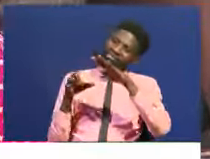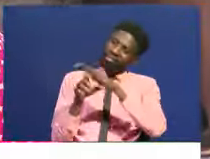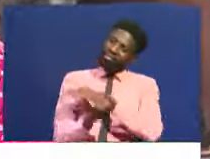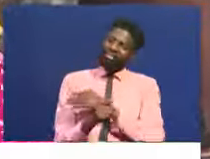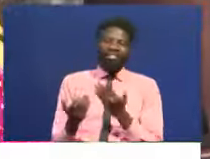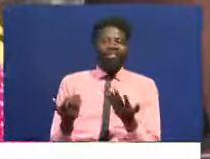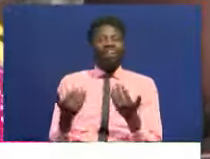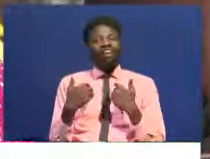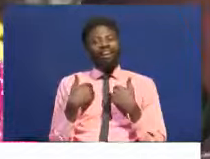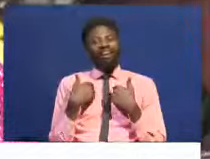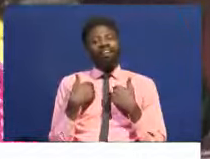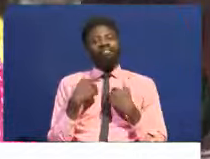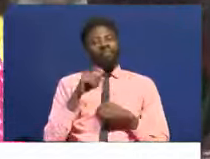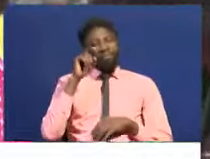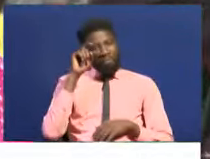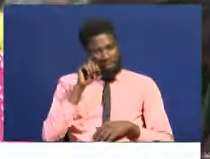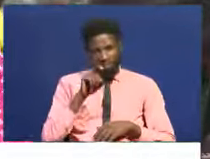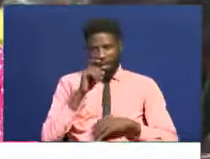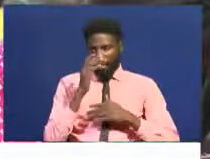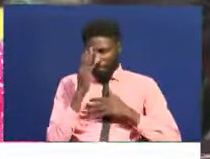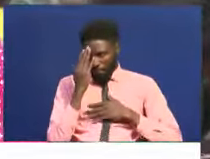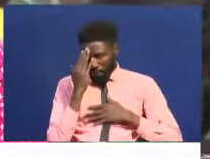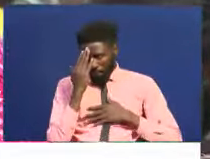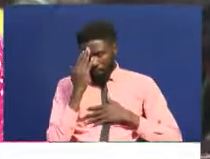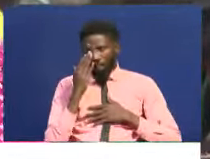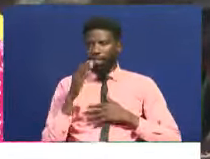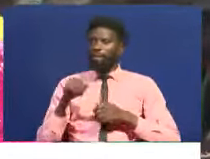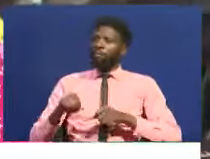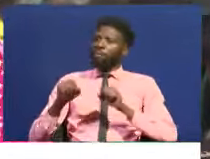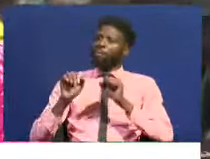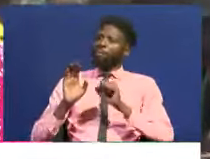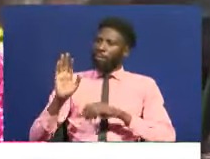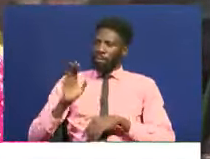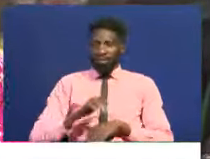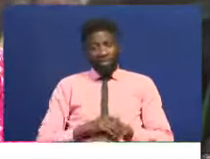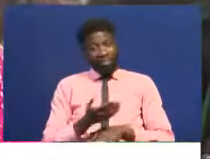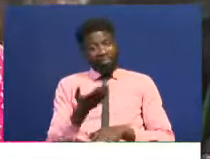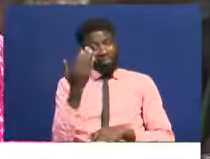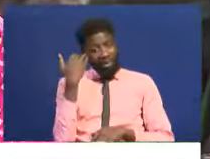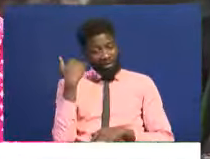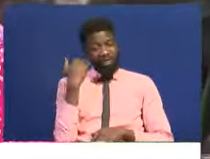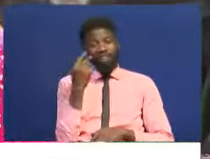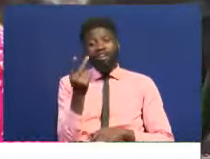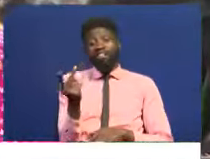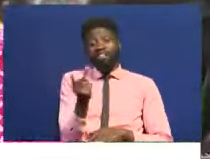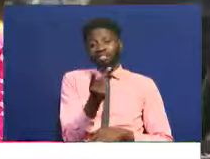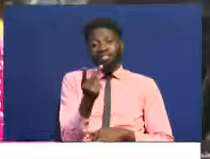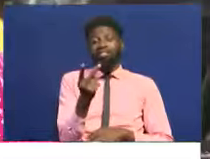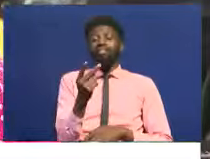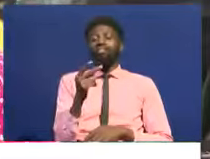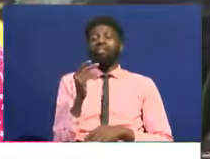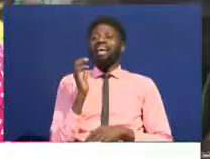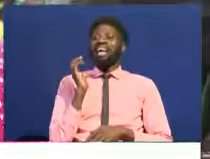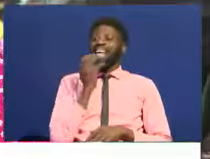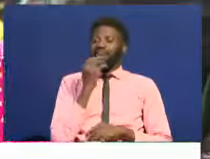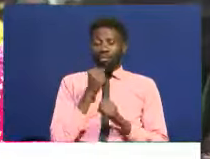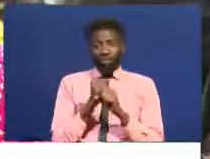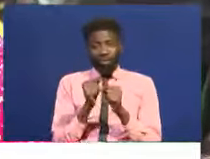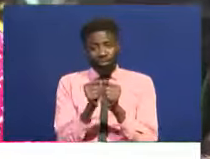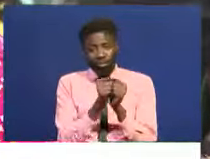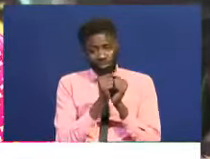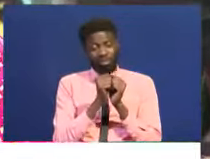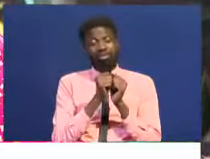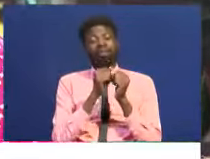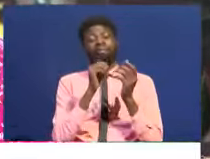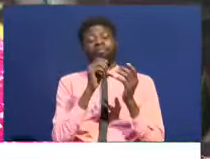boss. It has come even to the limelight, even during working with the president, he was feeling like a co-president, not a